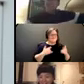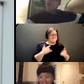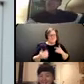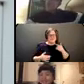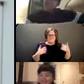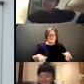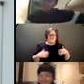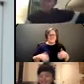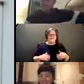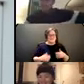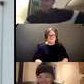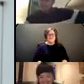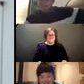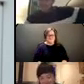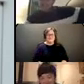Cool.